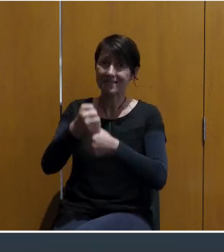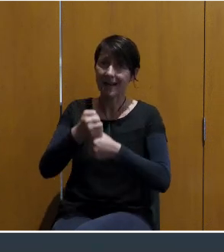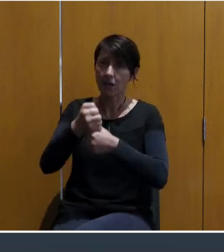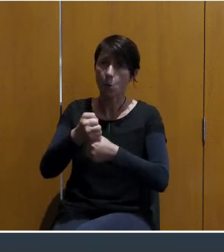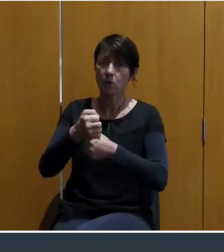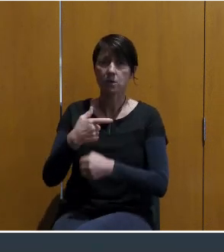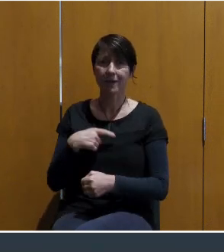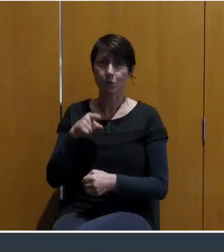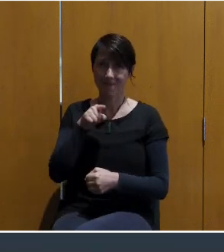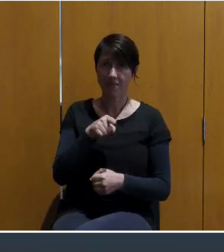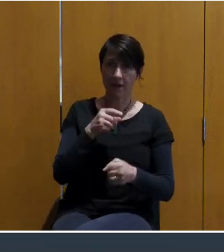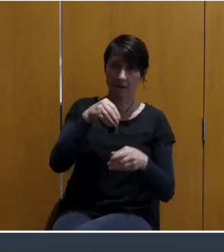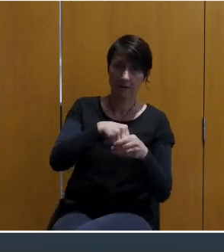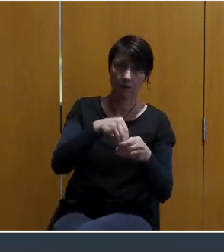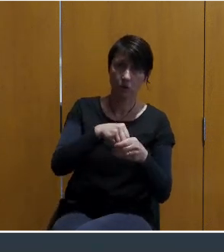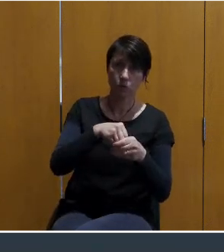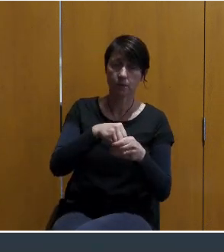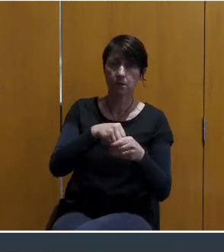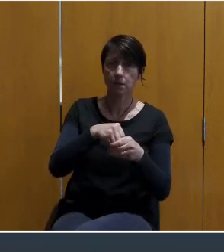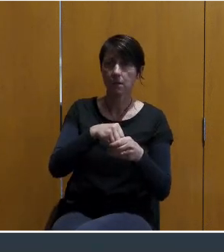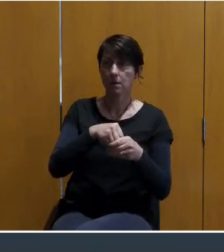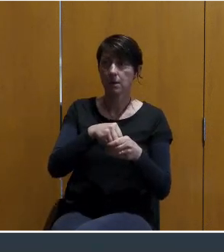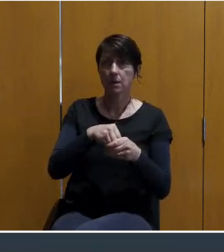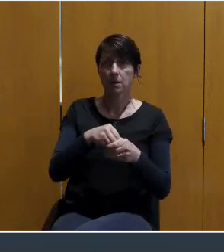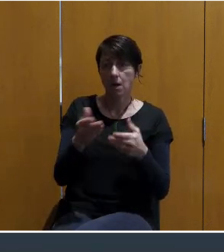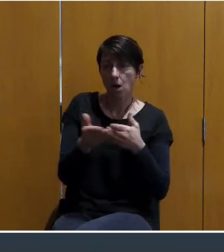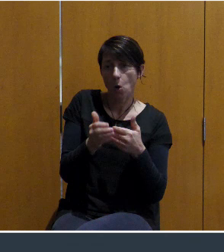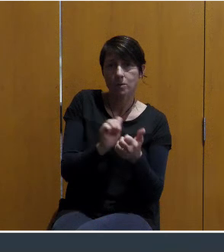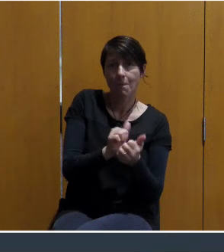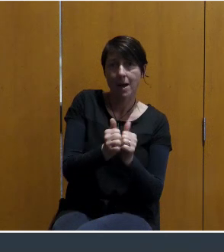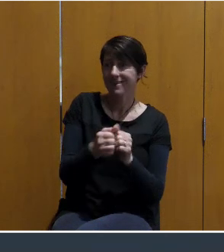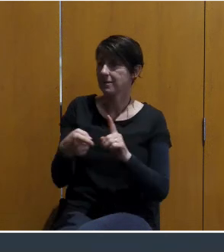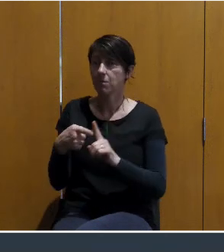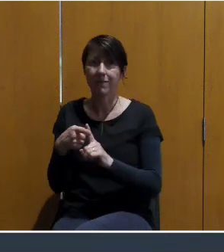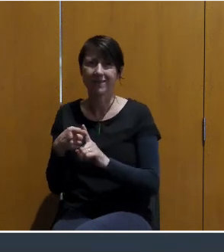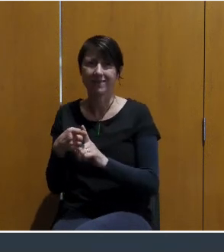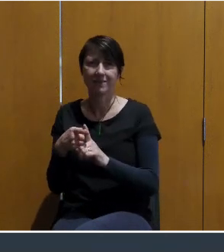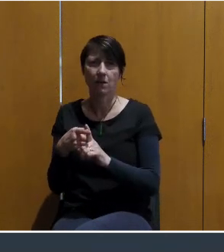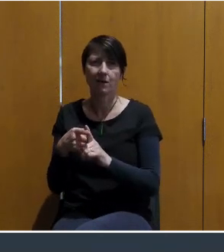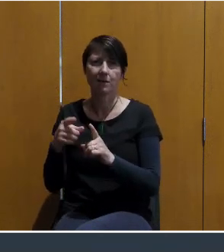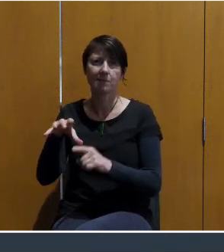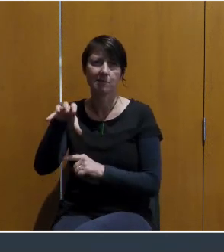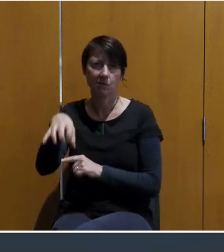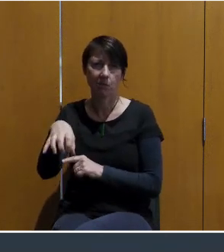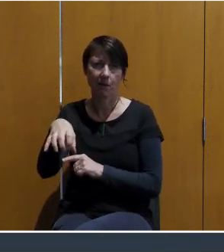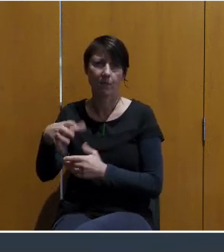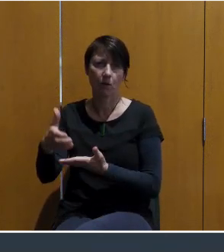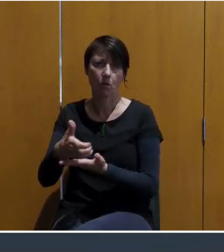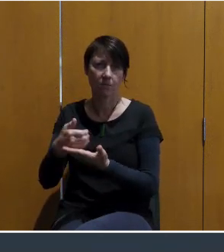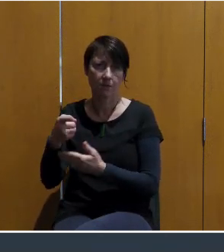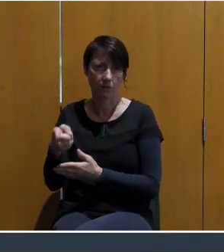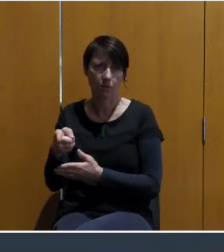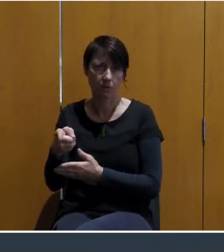of organisations like Department of Conservation that wouldn't necessarily be a partner but would be a stakeholder, and stakeholders really